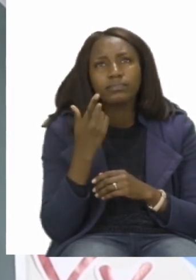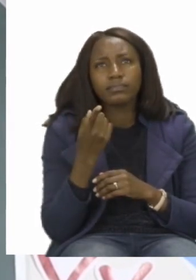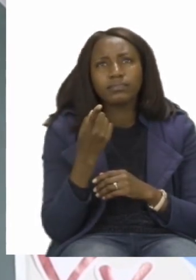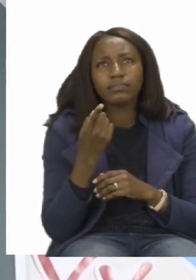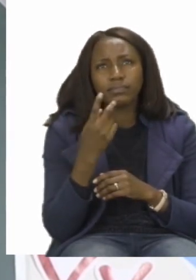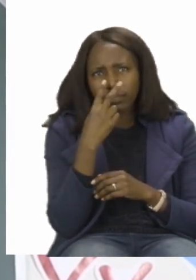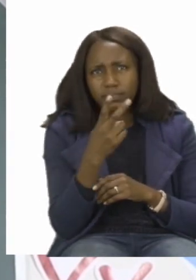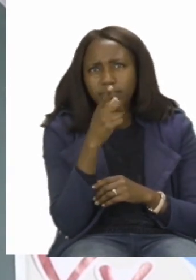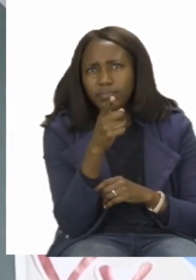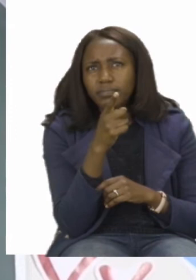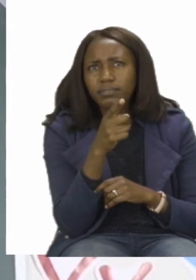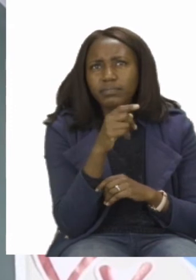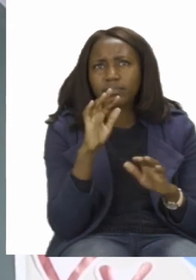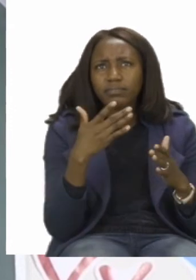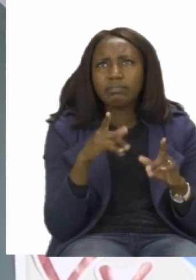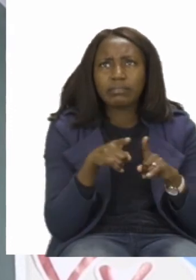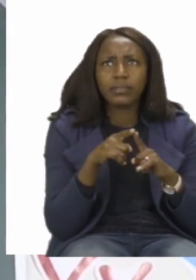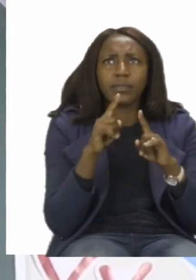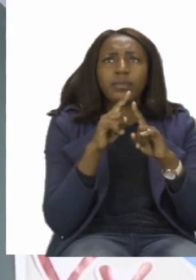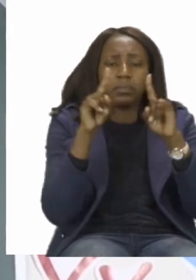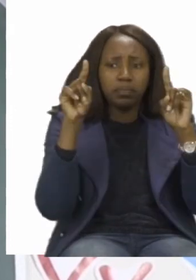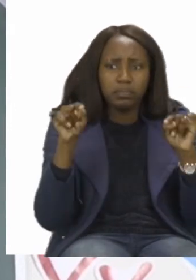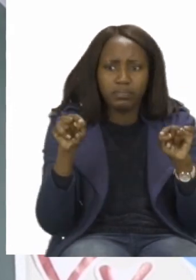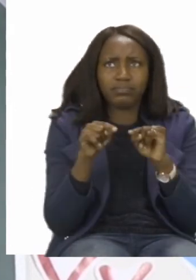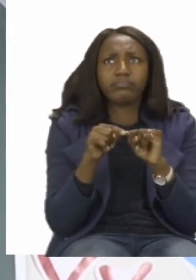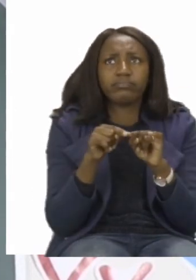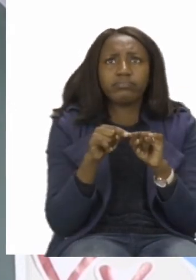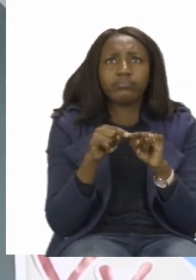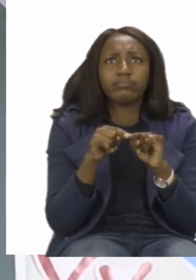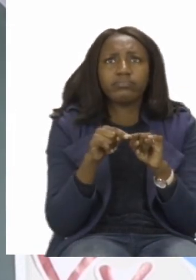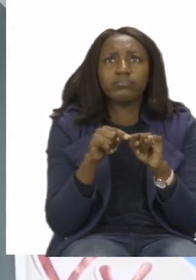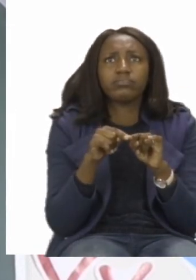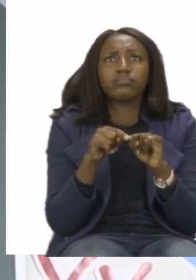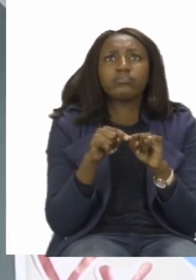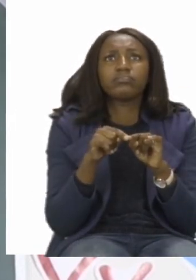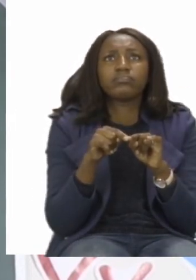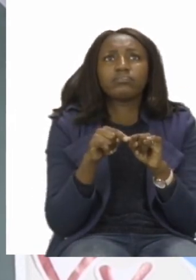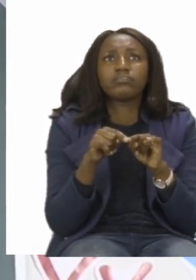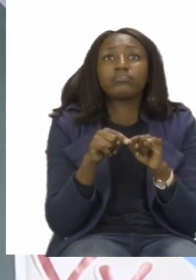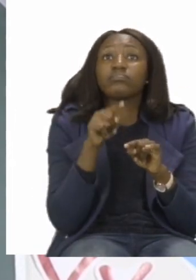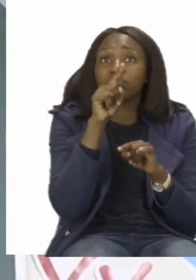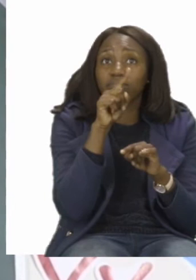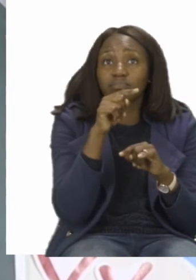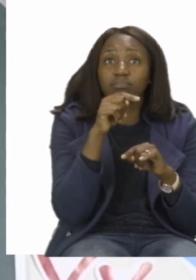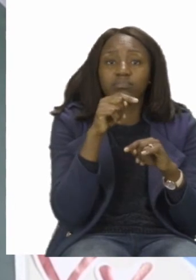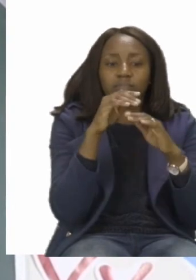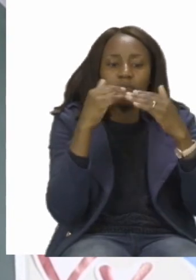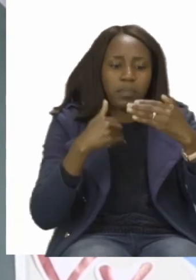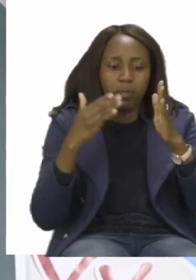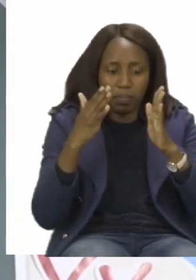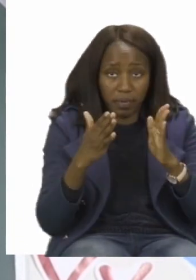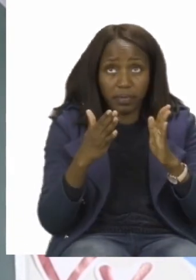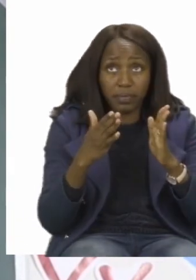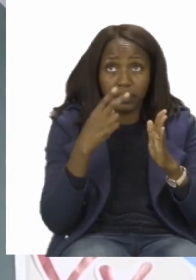That's right, it looks like a square. So, your cube is your 3D version